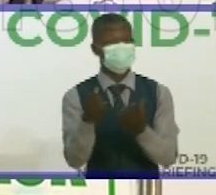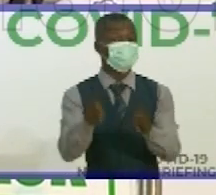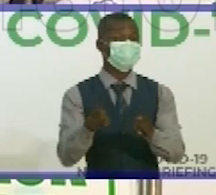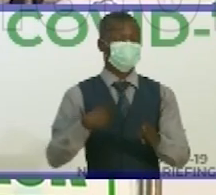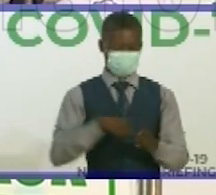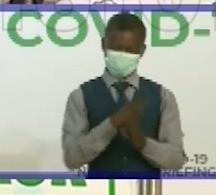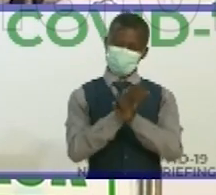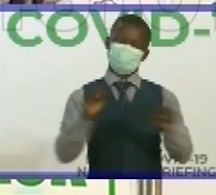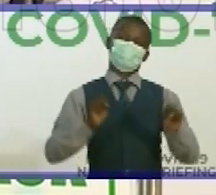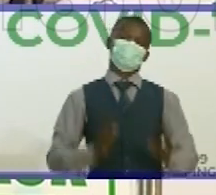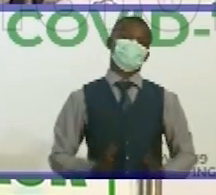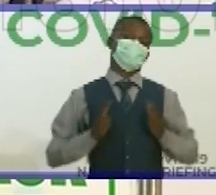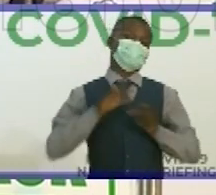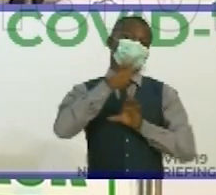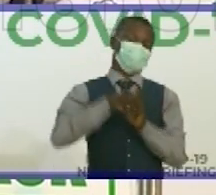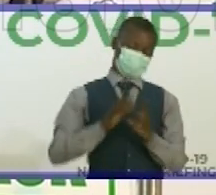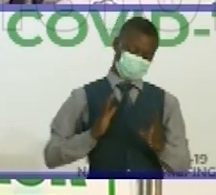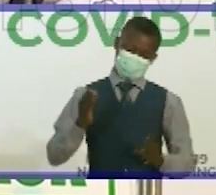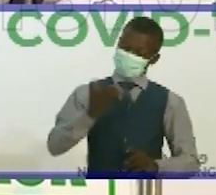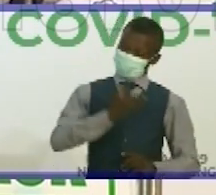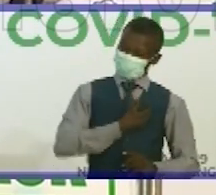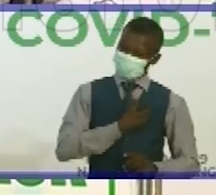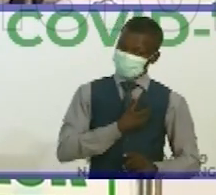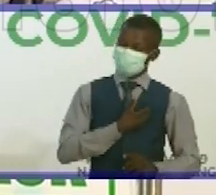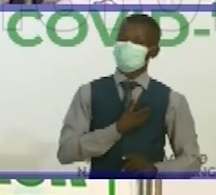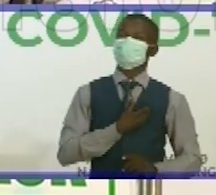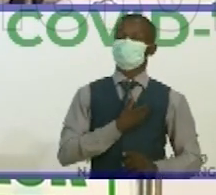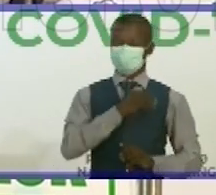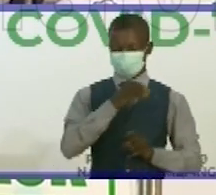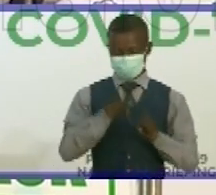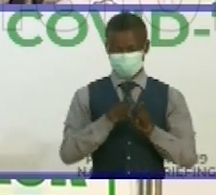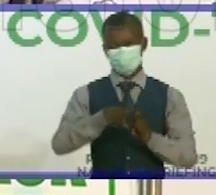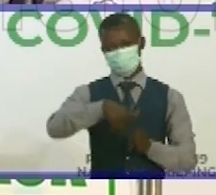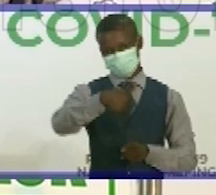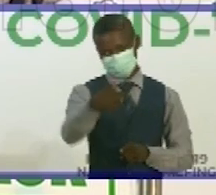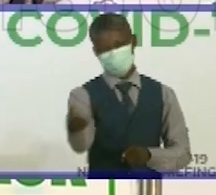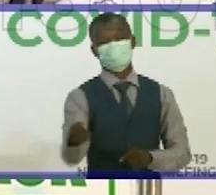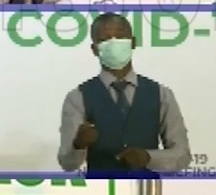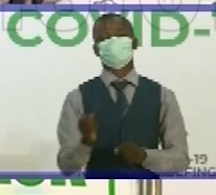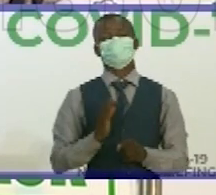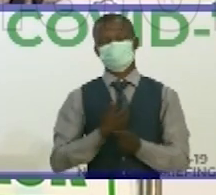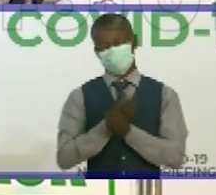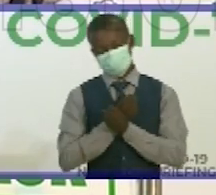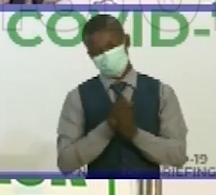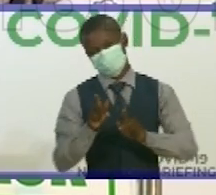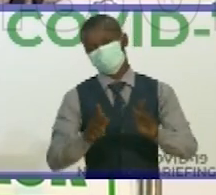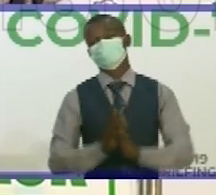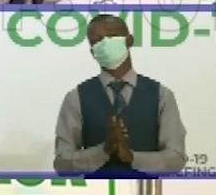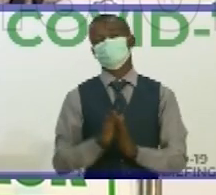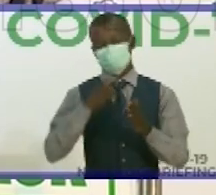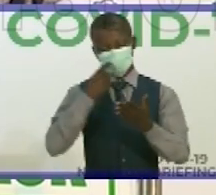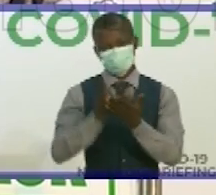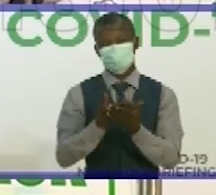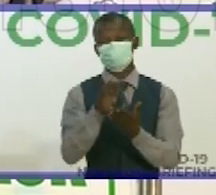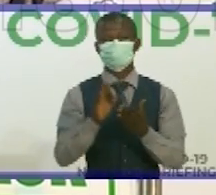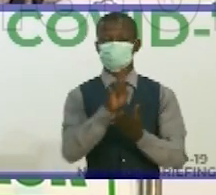own and that of our beloved ones. The evidence on the side of wearing a mask to